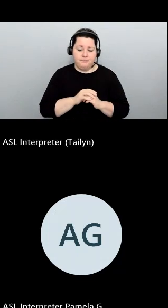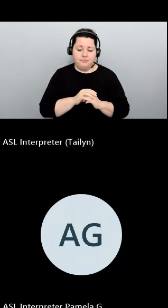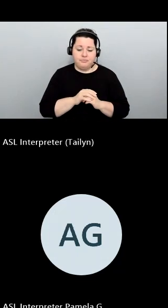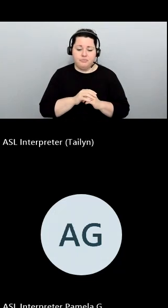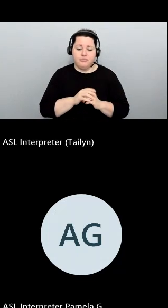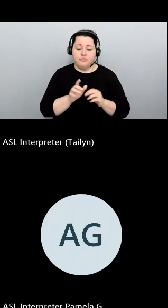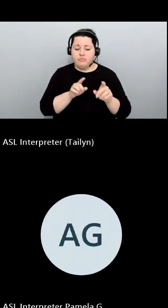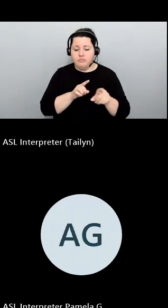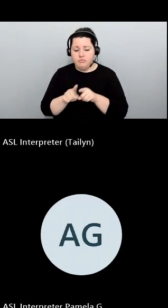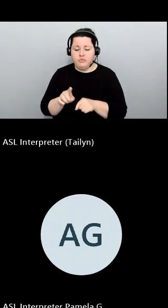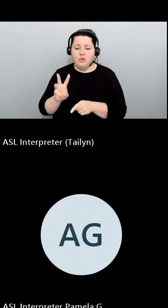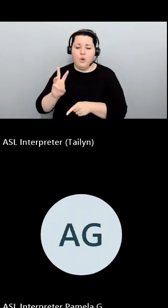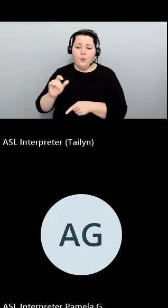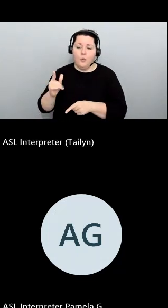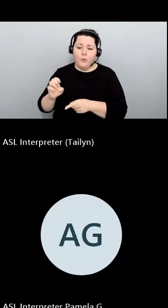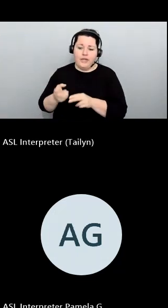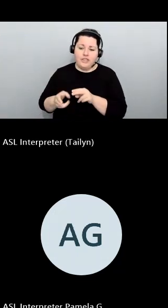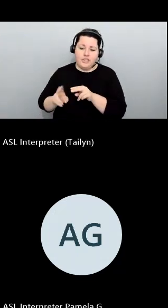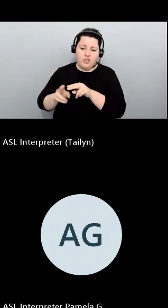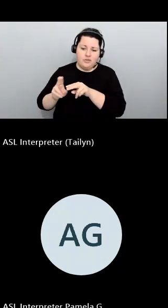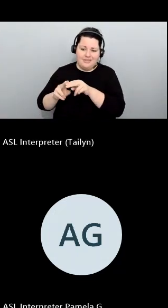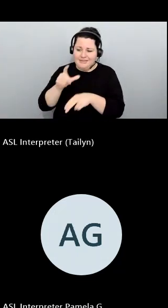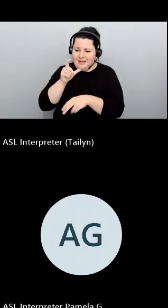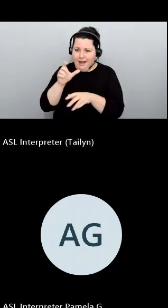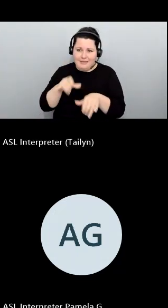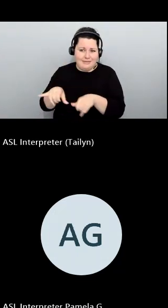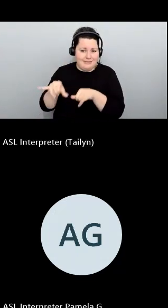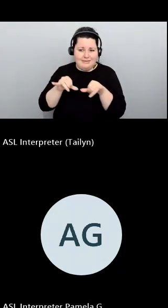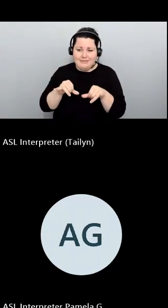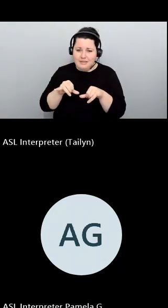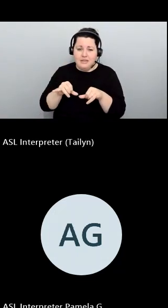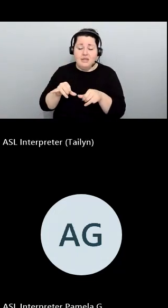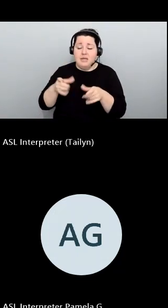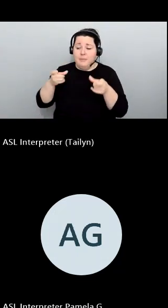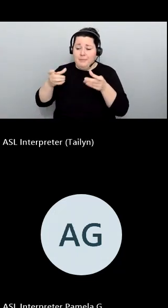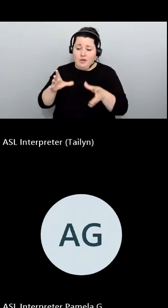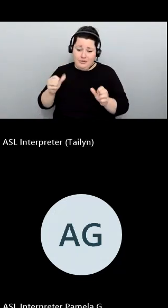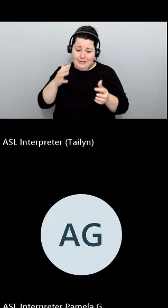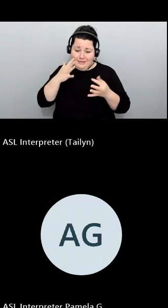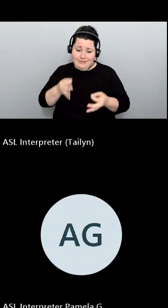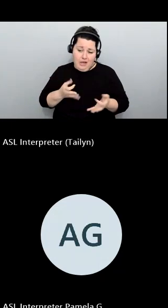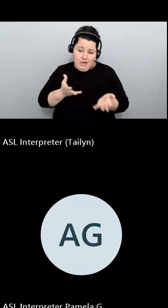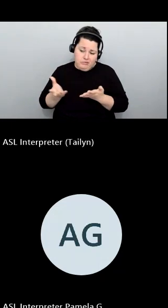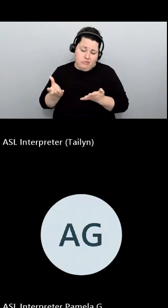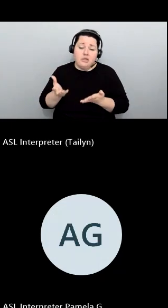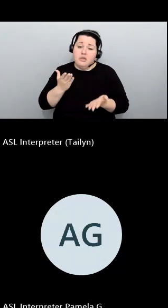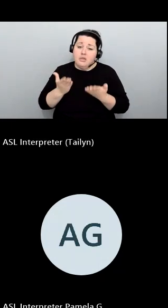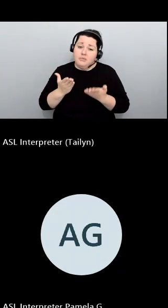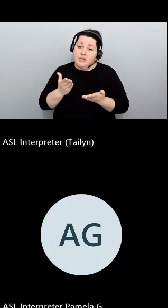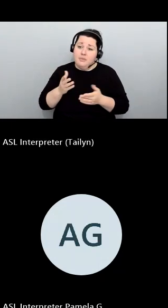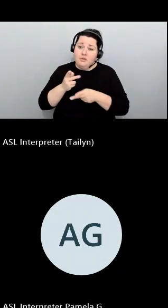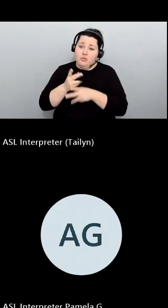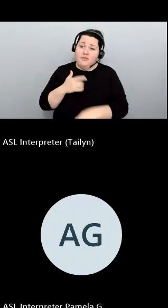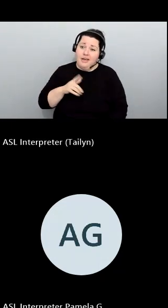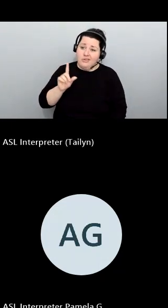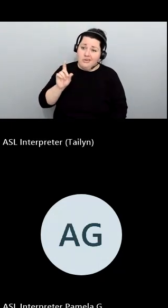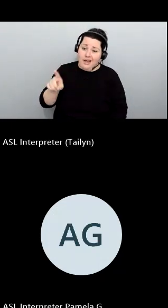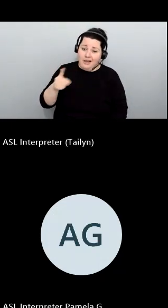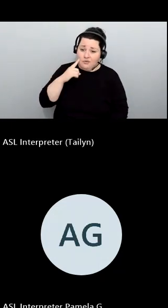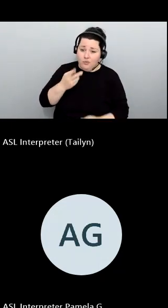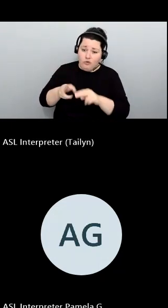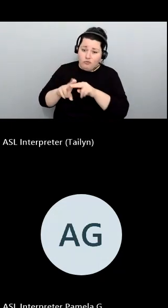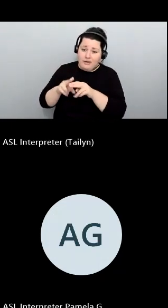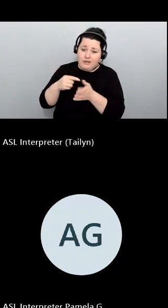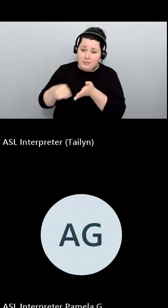Additionally, wage increases can occur inconsistently at the discretion of management. You might go to your supervisor and ask for a